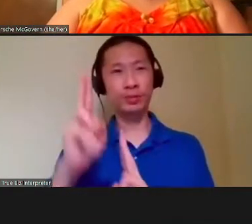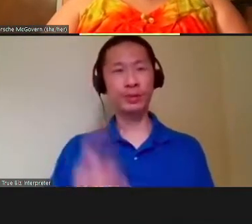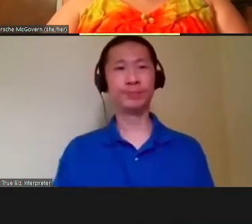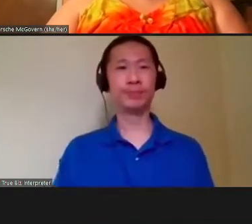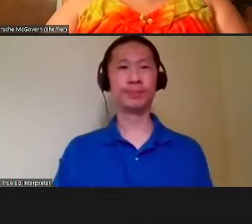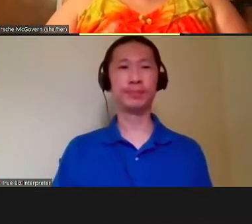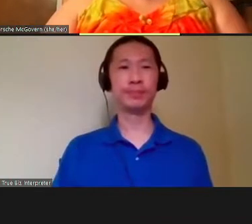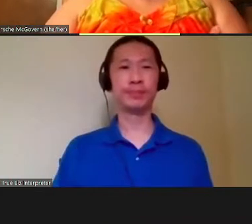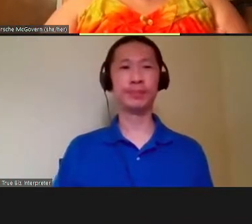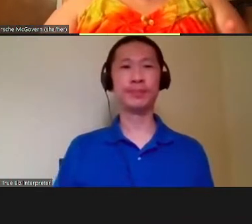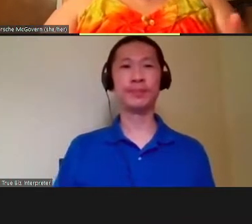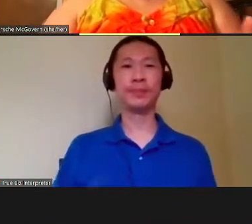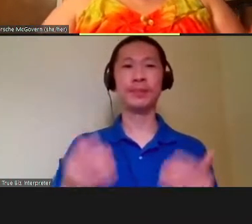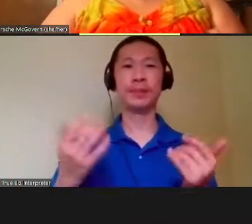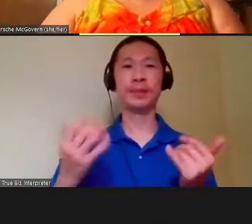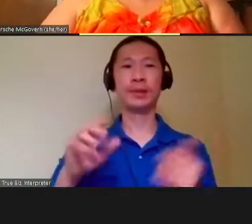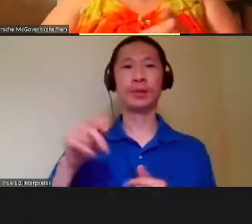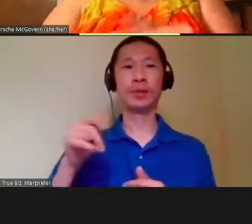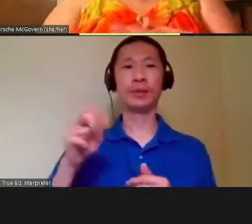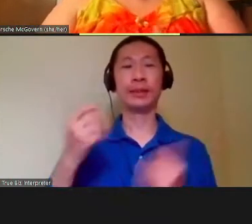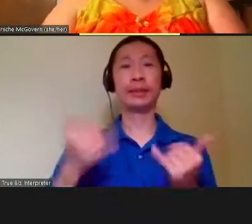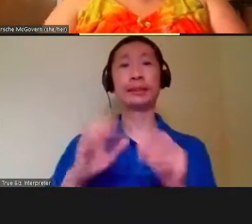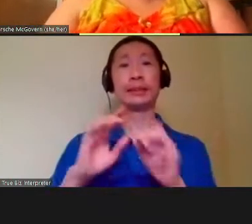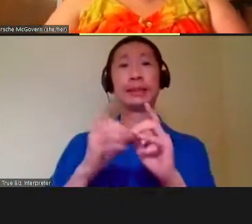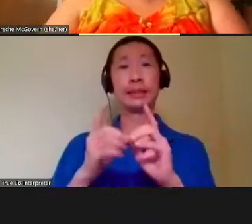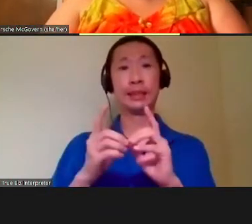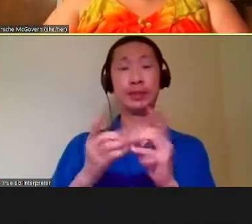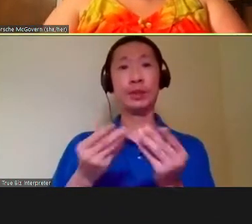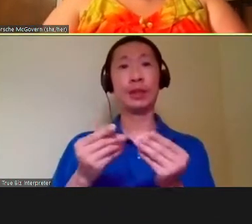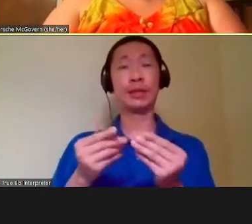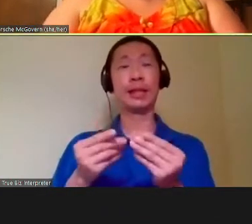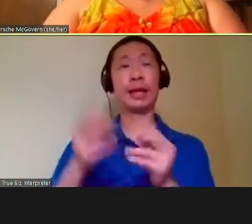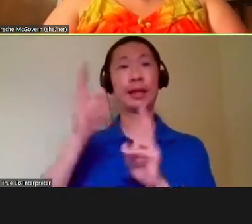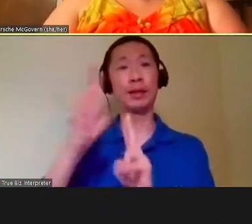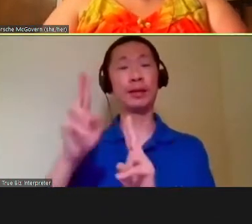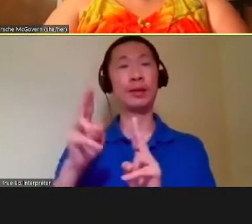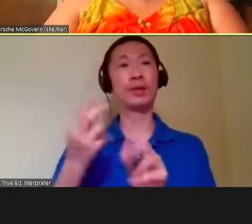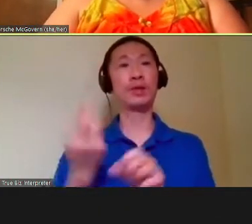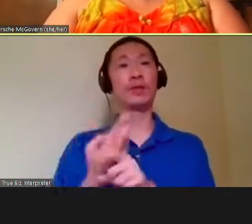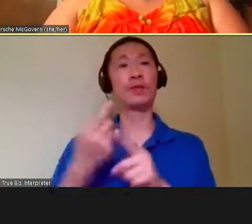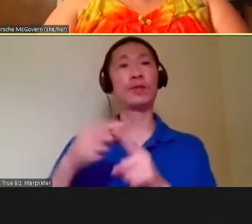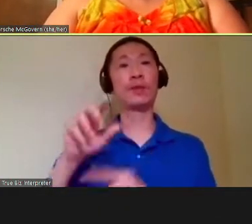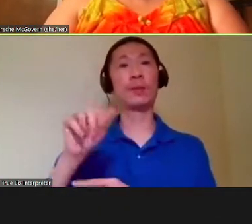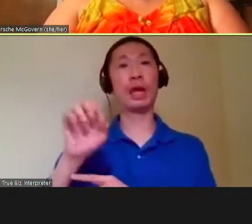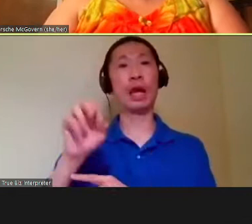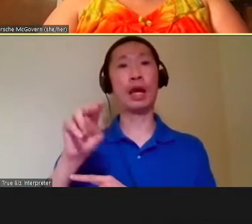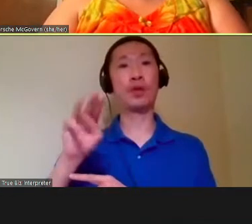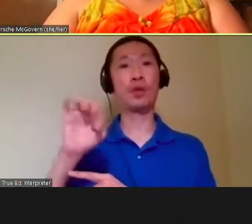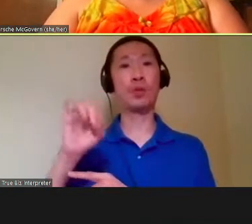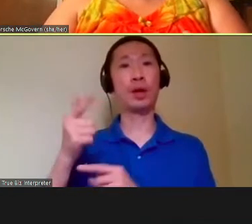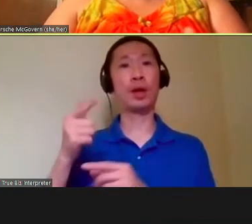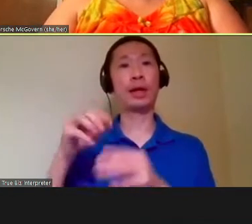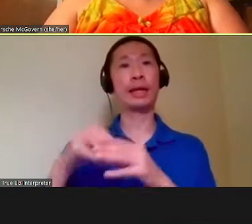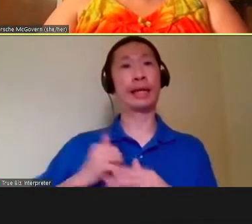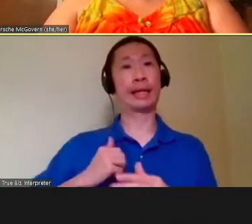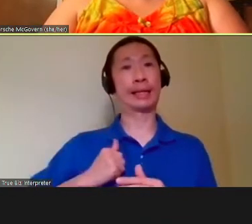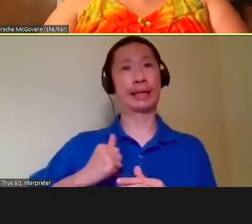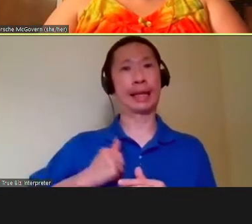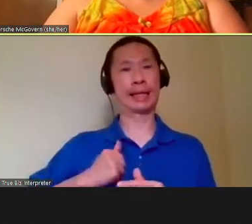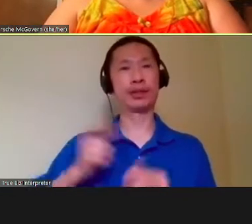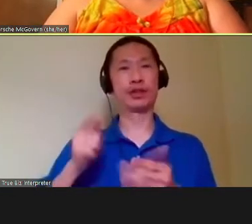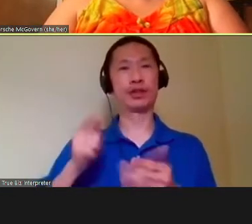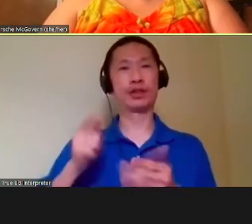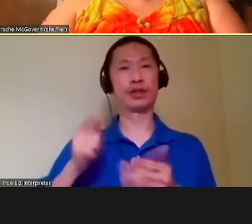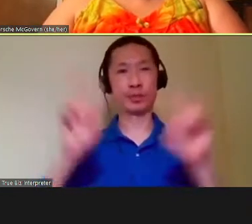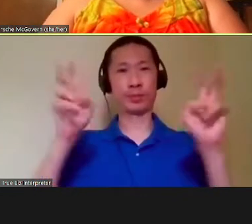So this is a digital land acknowledgement. It's used with permission from Adrienne Wong of Spiderweb Show in Kingston, Canada. She wrote the statement originally